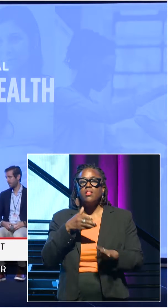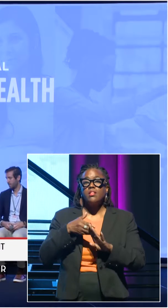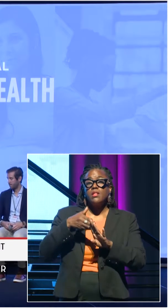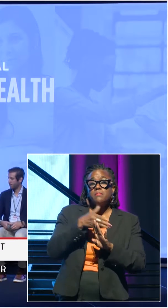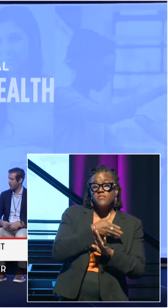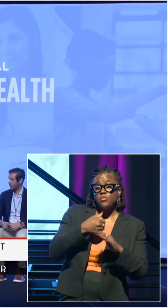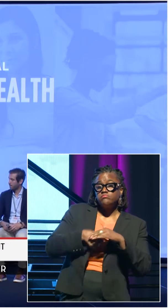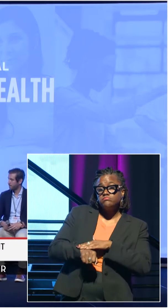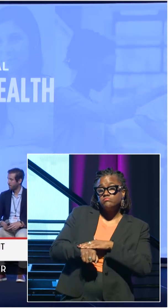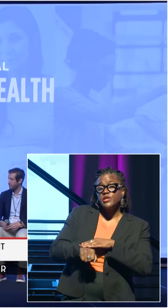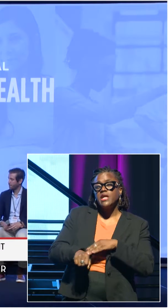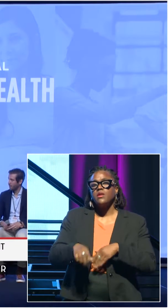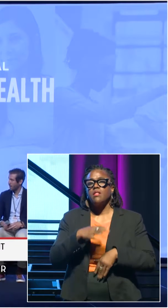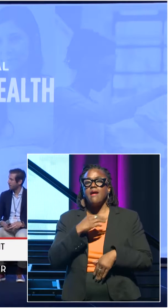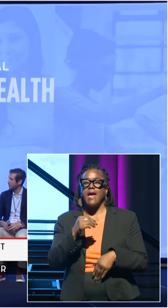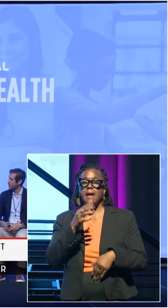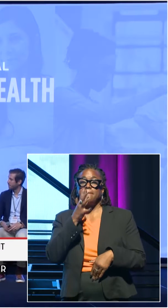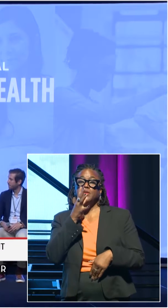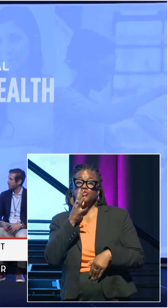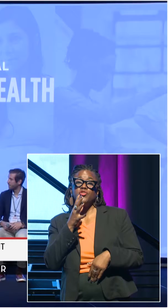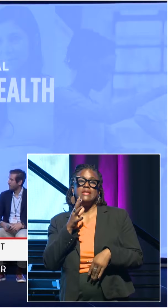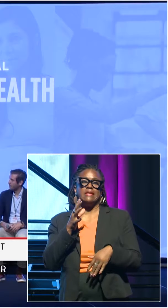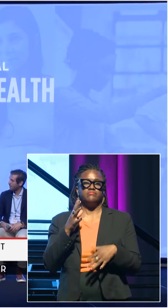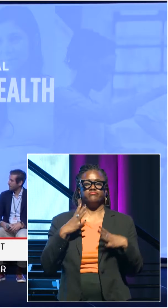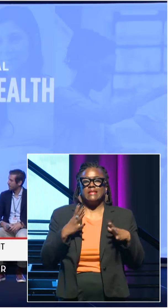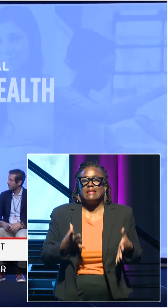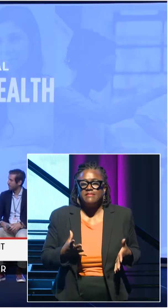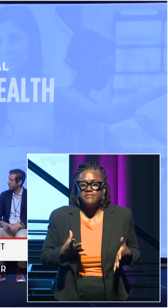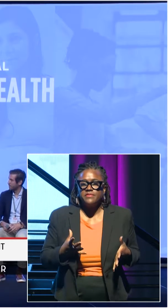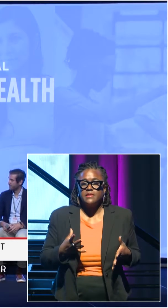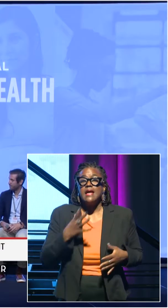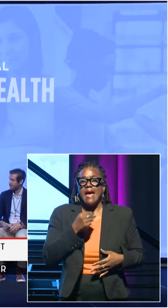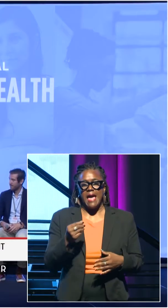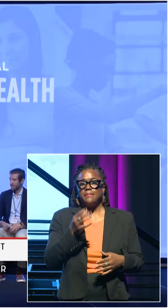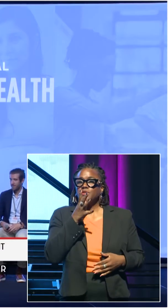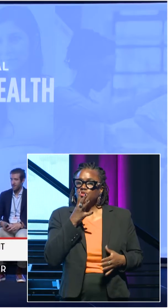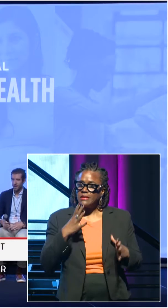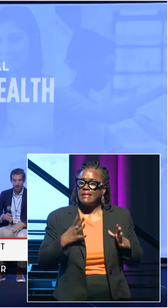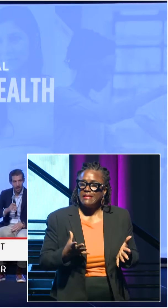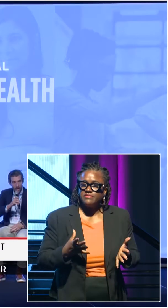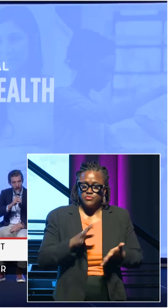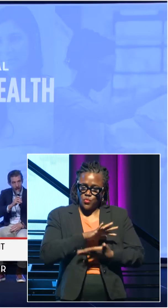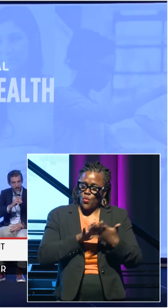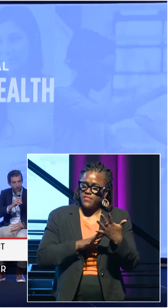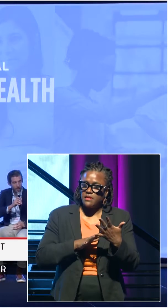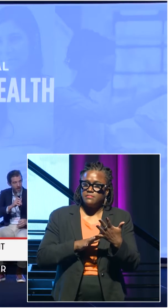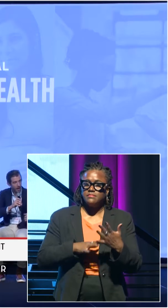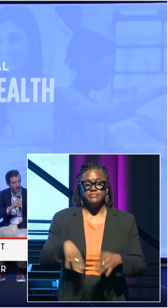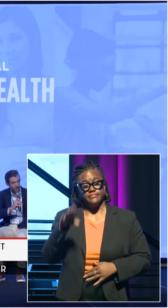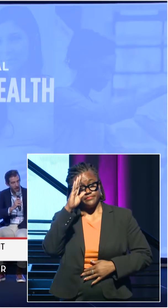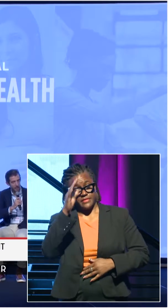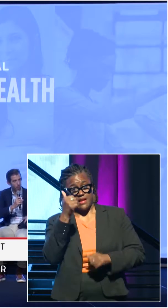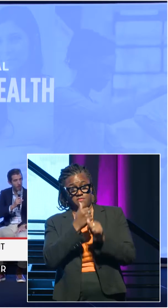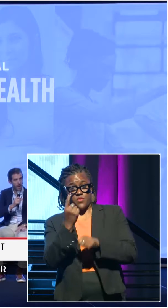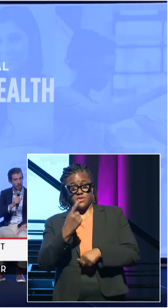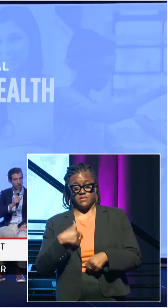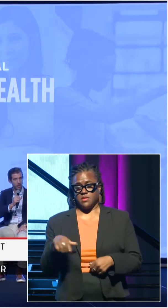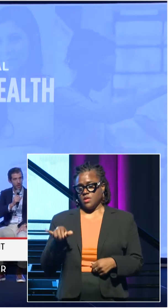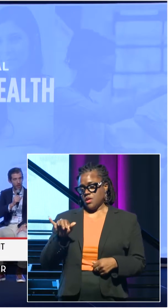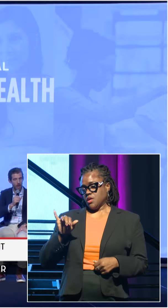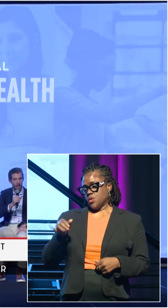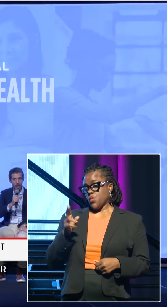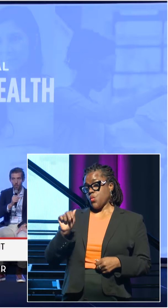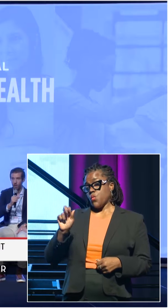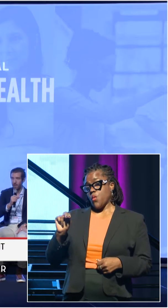prenatal, and maternity leave and paternity leave. Thank you. Hi, everyone. My name is Juan